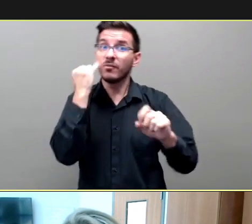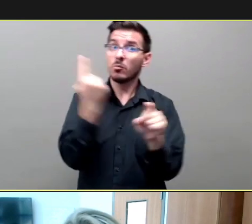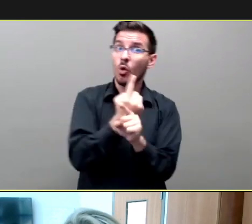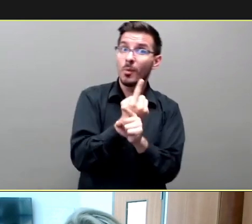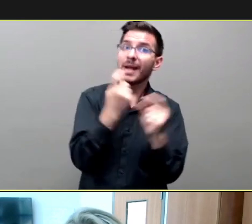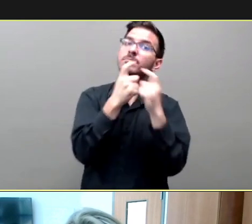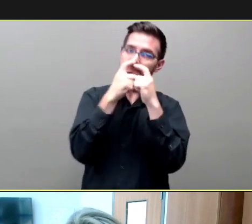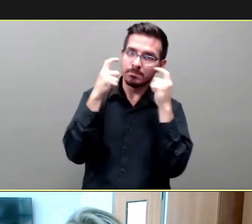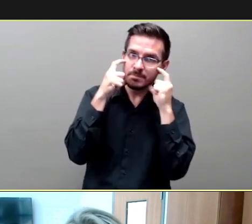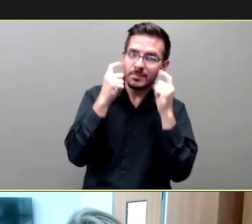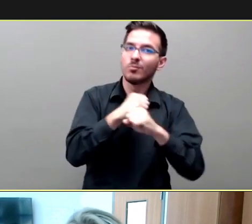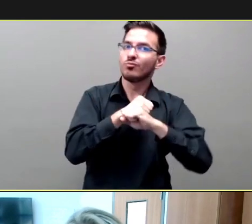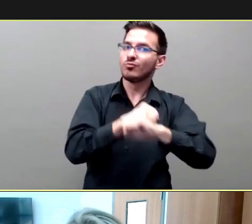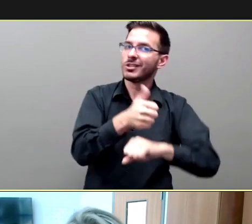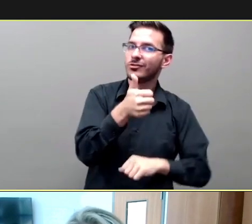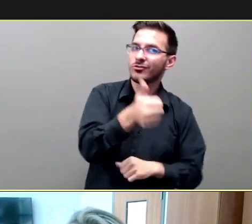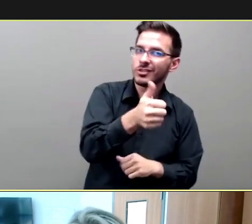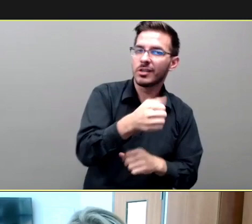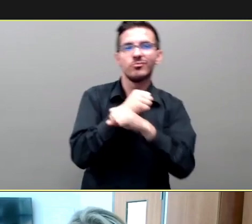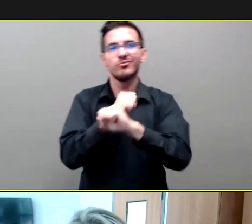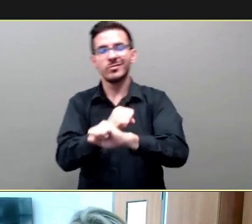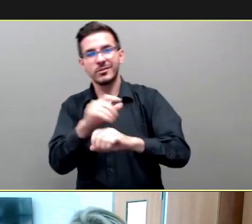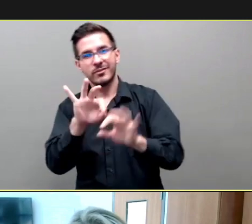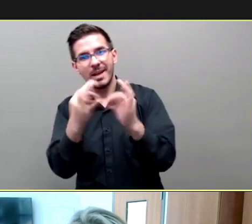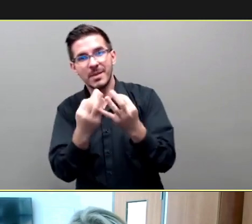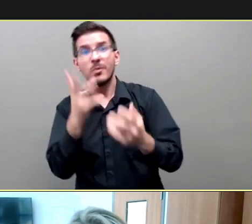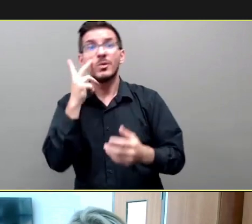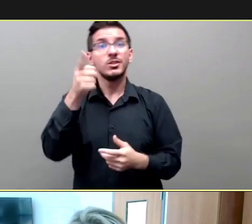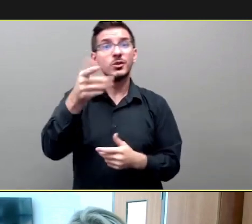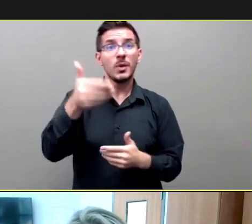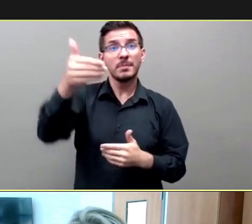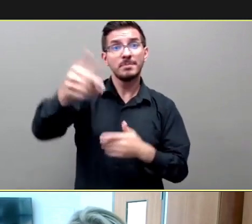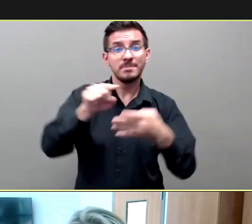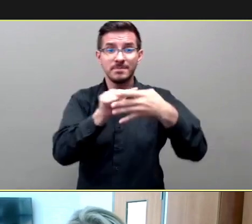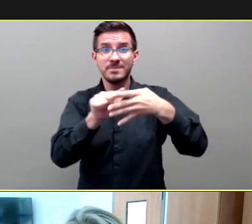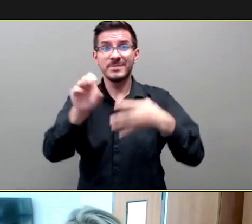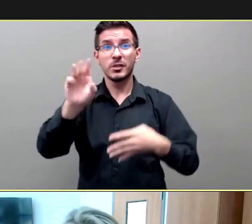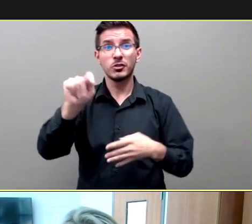to protect yourself and your family. And we will see you in early October. Bye-bye.